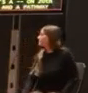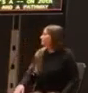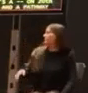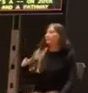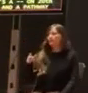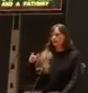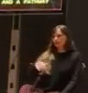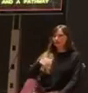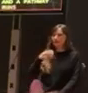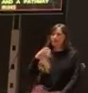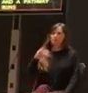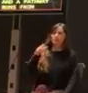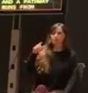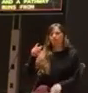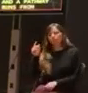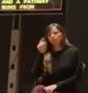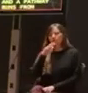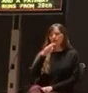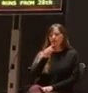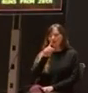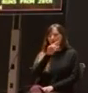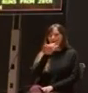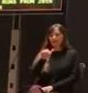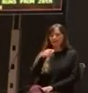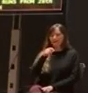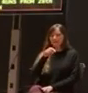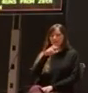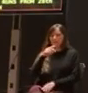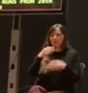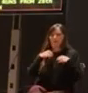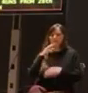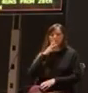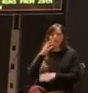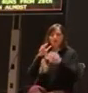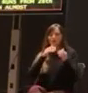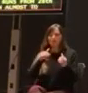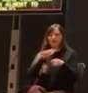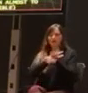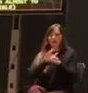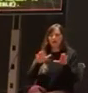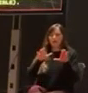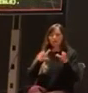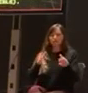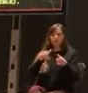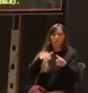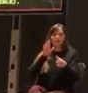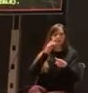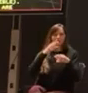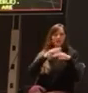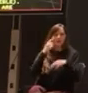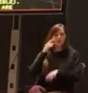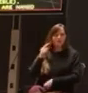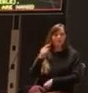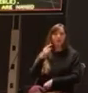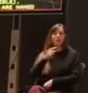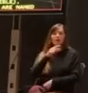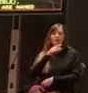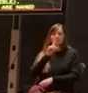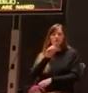from 20th and Jackson almost to Yesler. They are named for Dr. Blanche